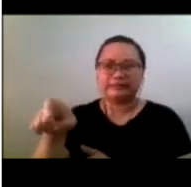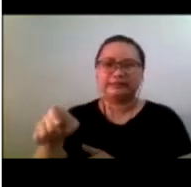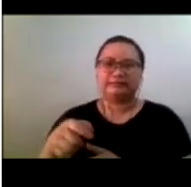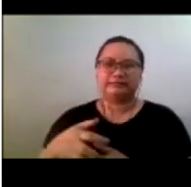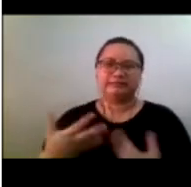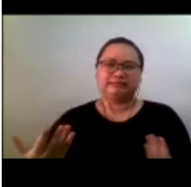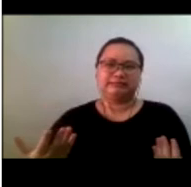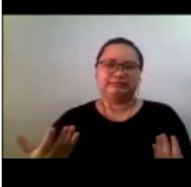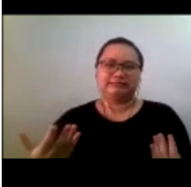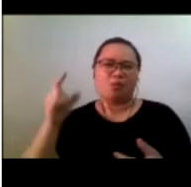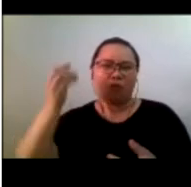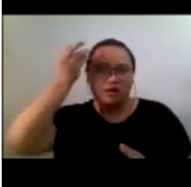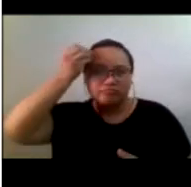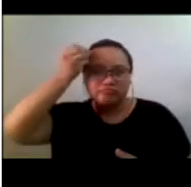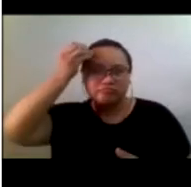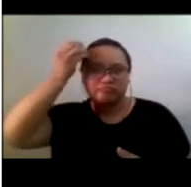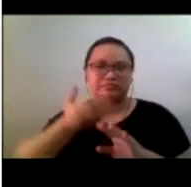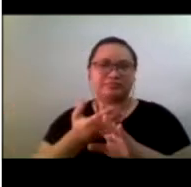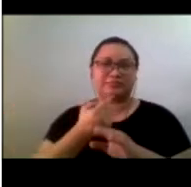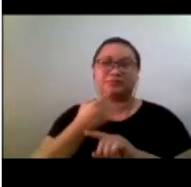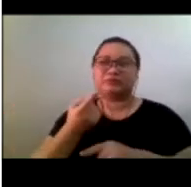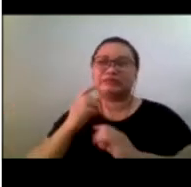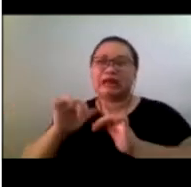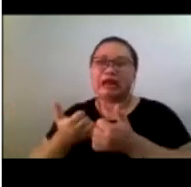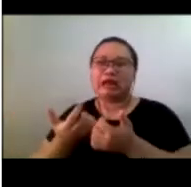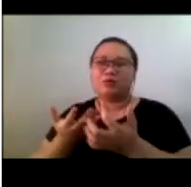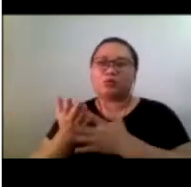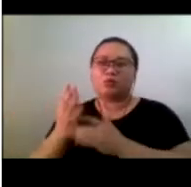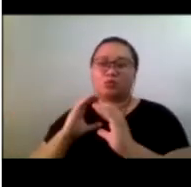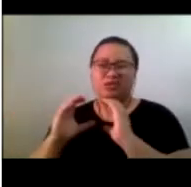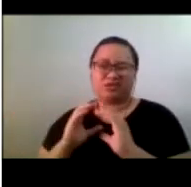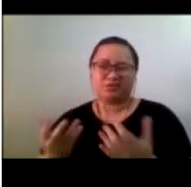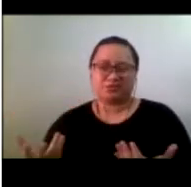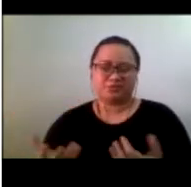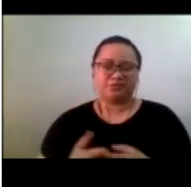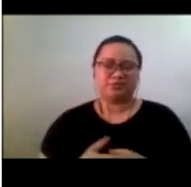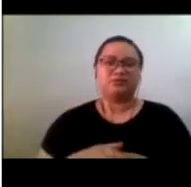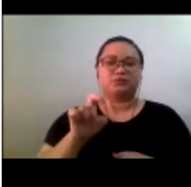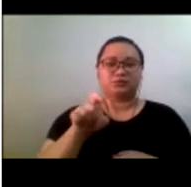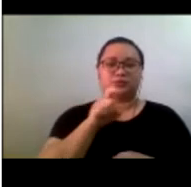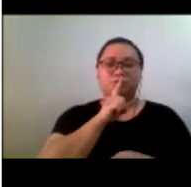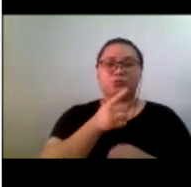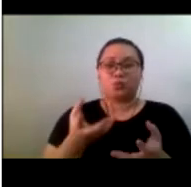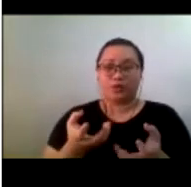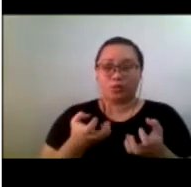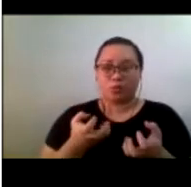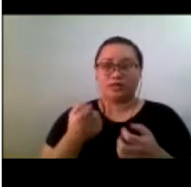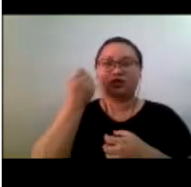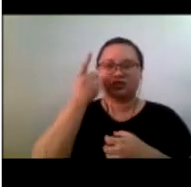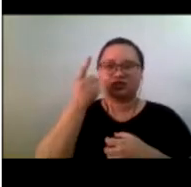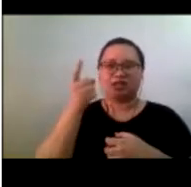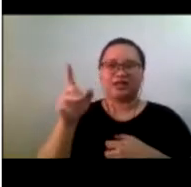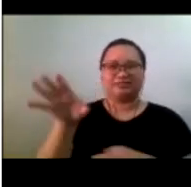may or may not be communicated? So we want to understand where that other person is coming from. And then number